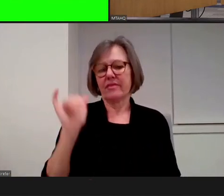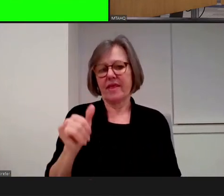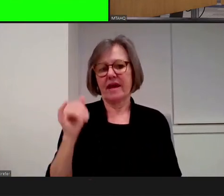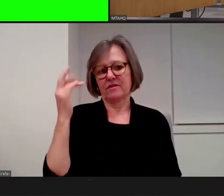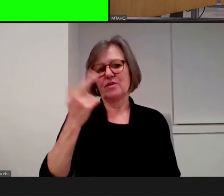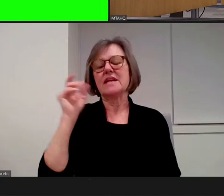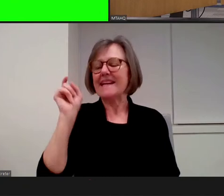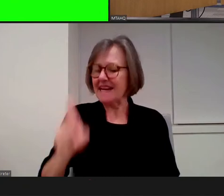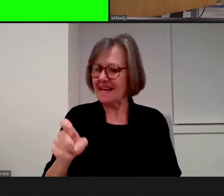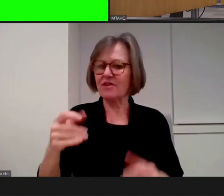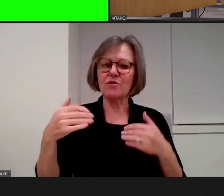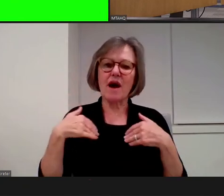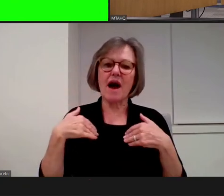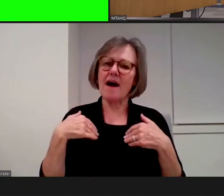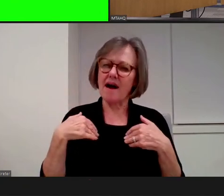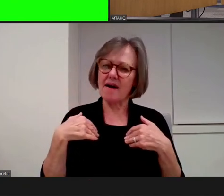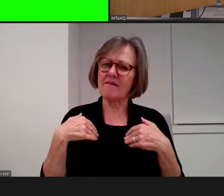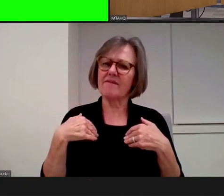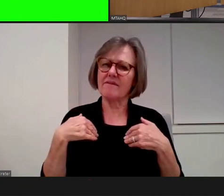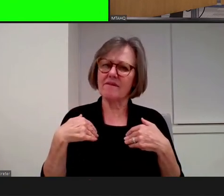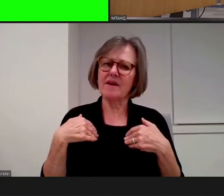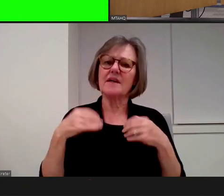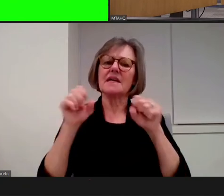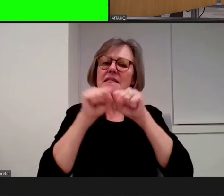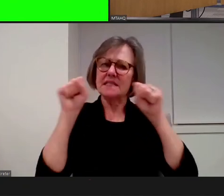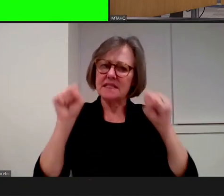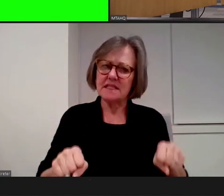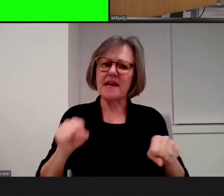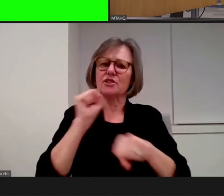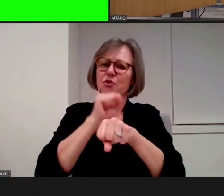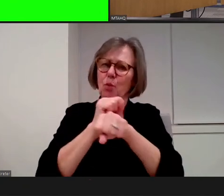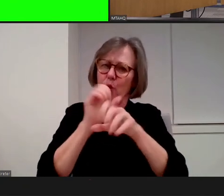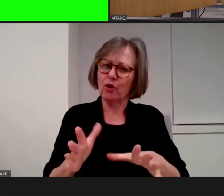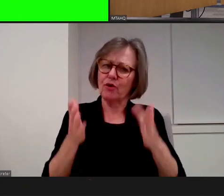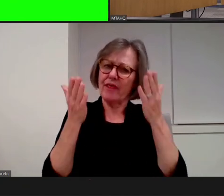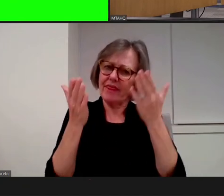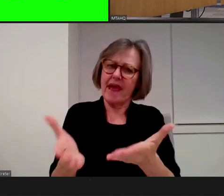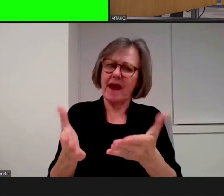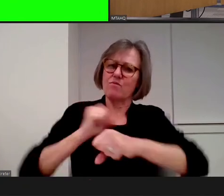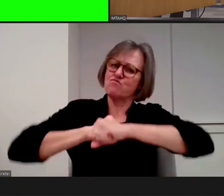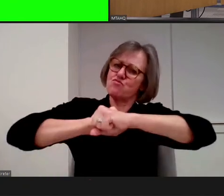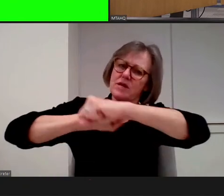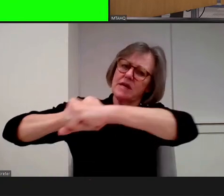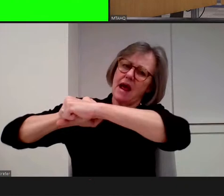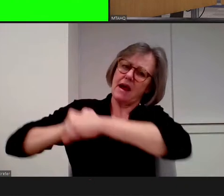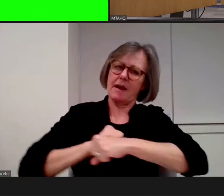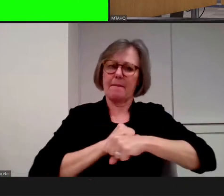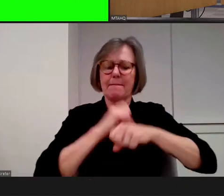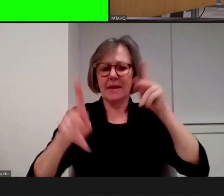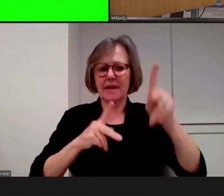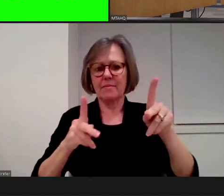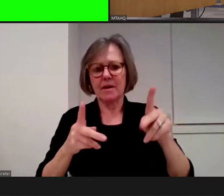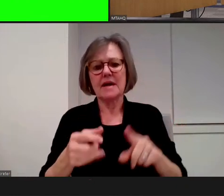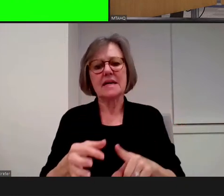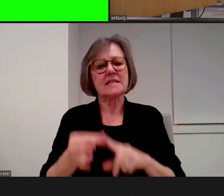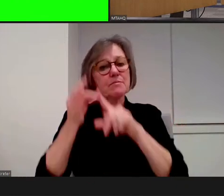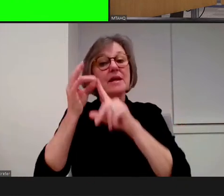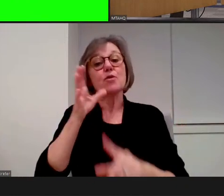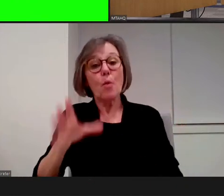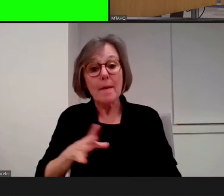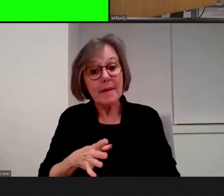need to have a reliable station presence of agents there to protect people, especially